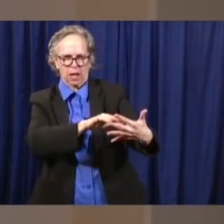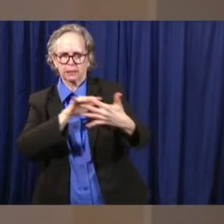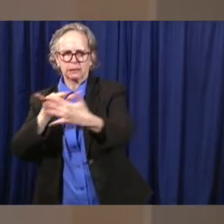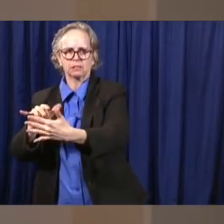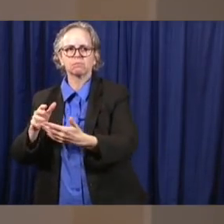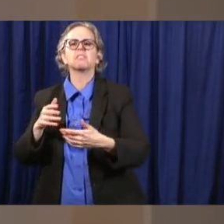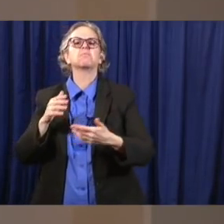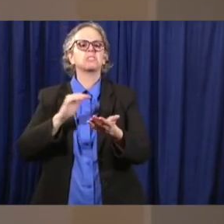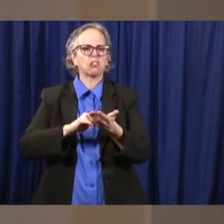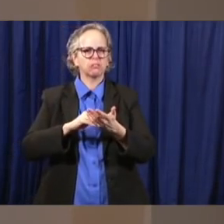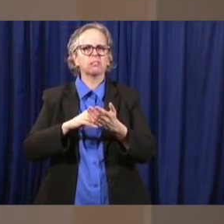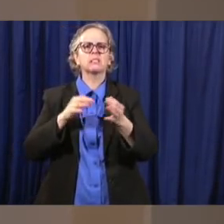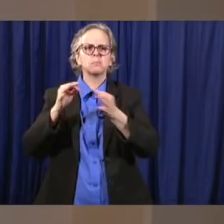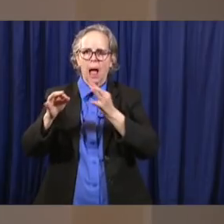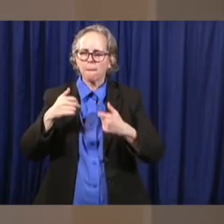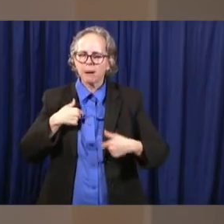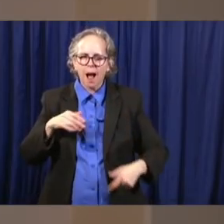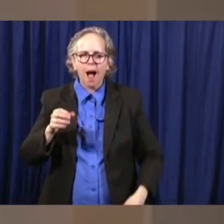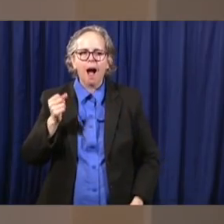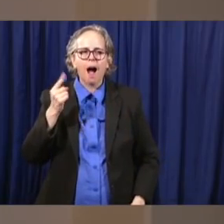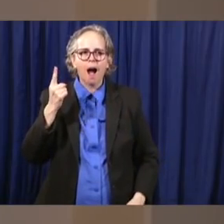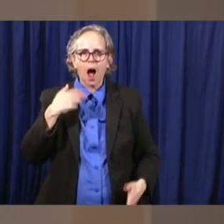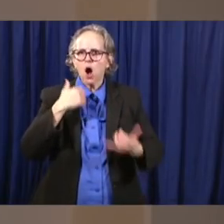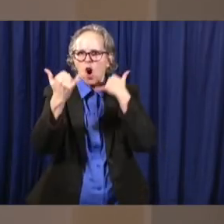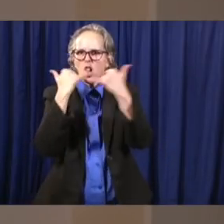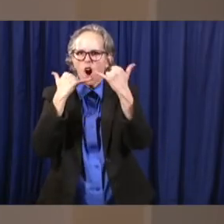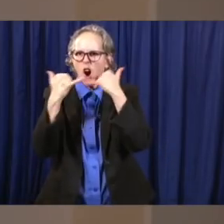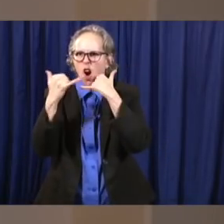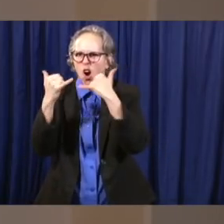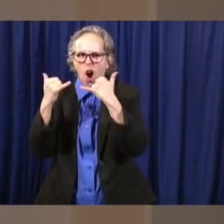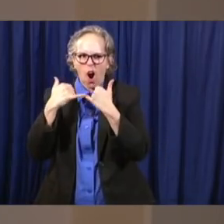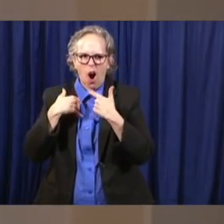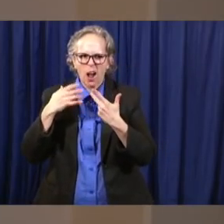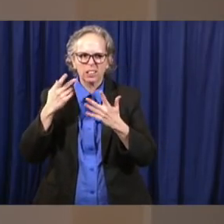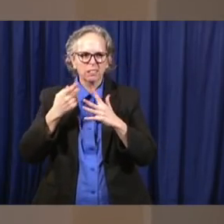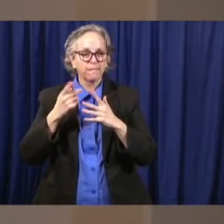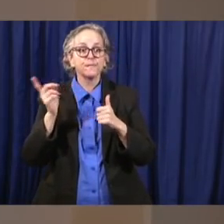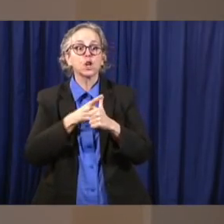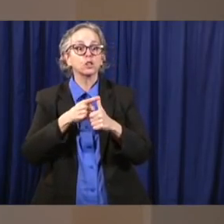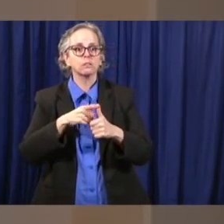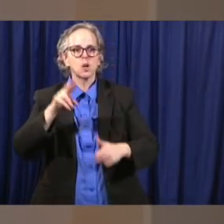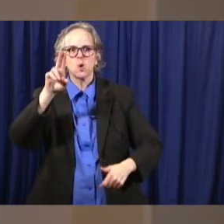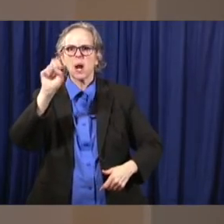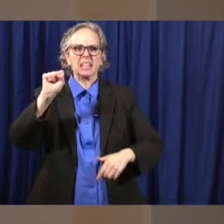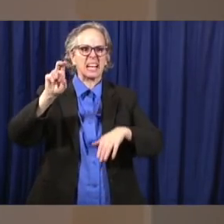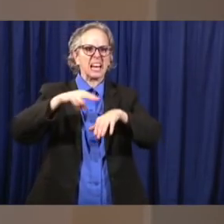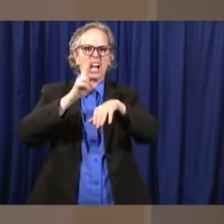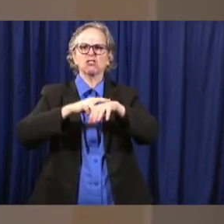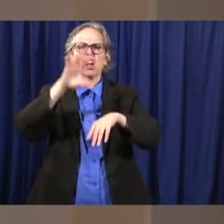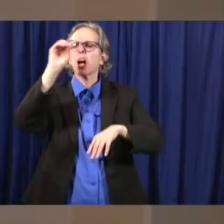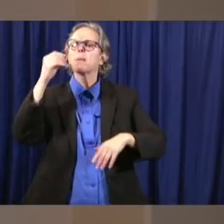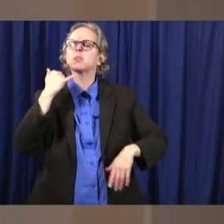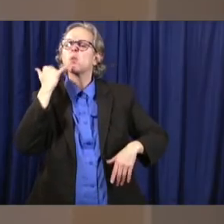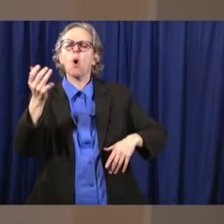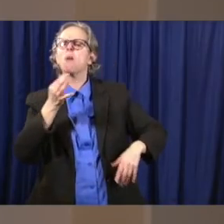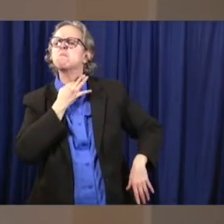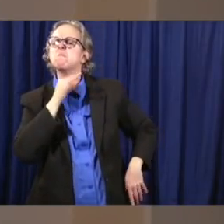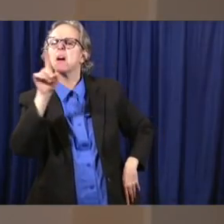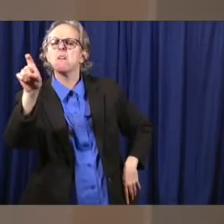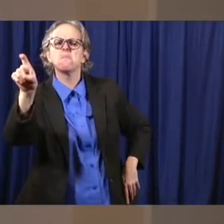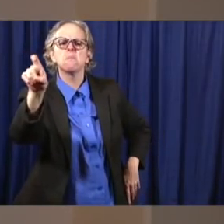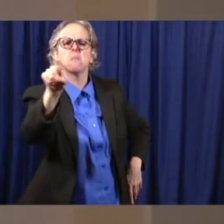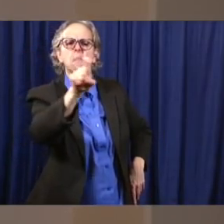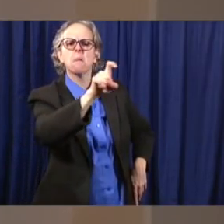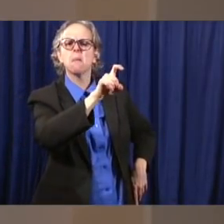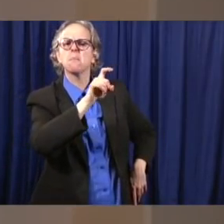that I could find in the country, starting with U.S. companies first. And we have identified several leads